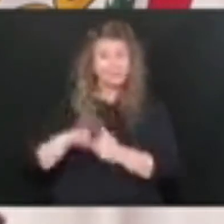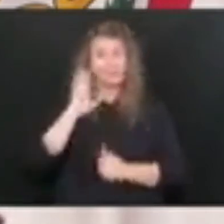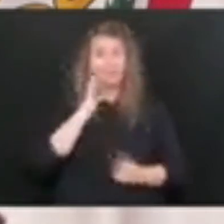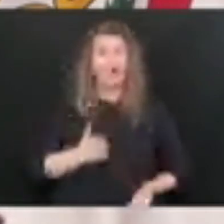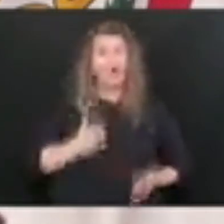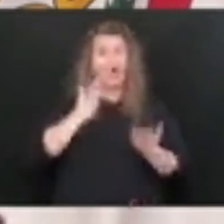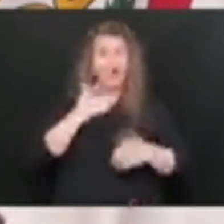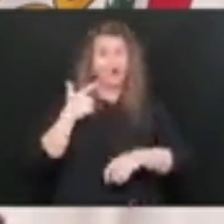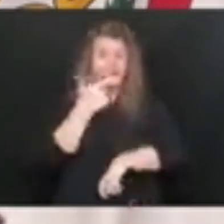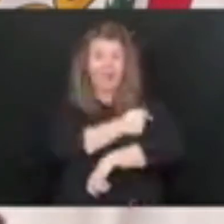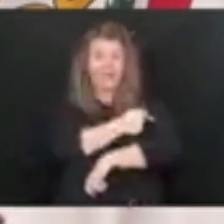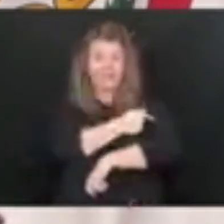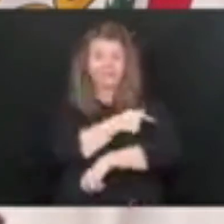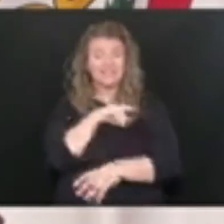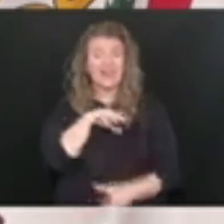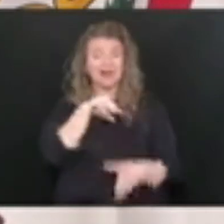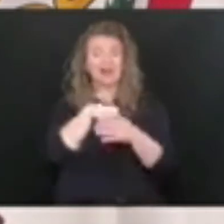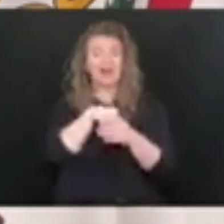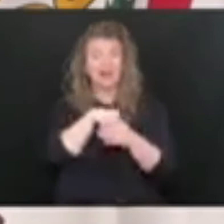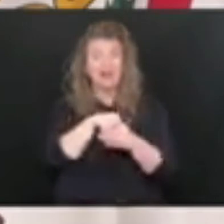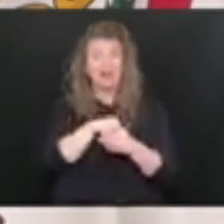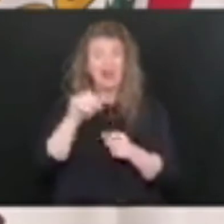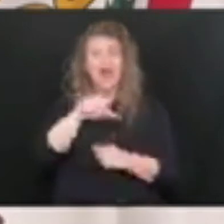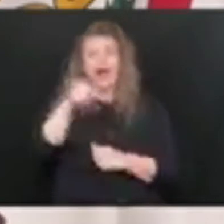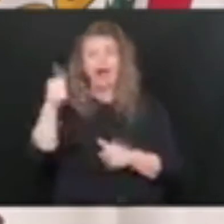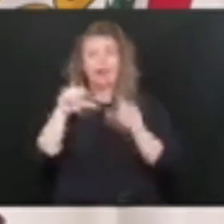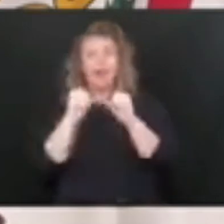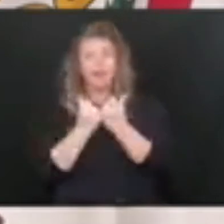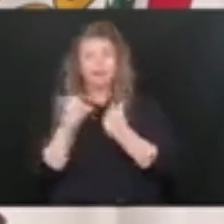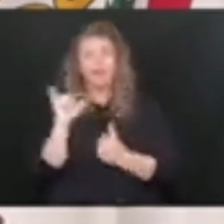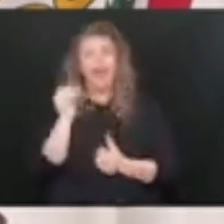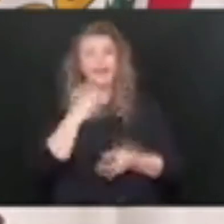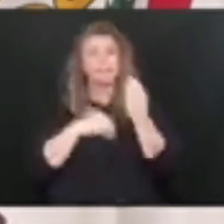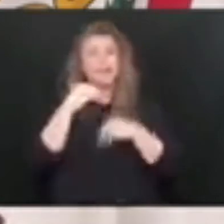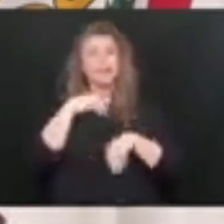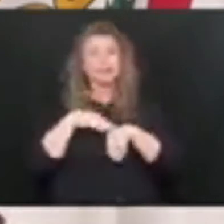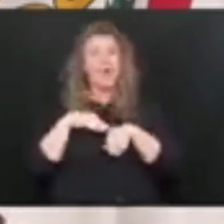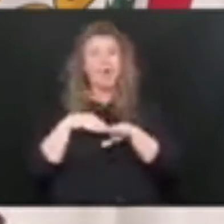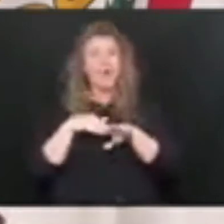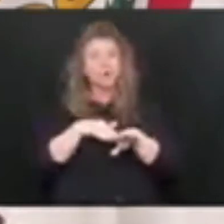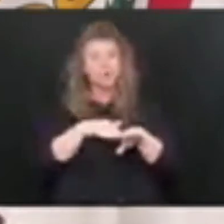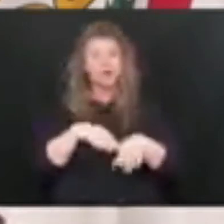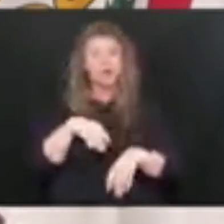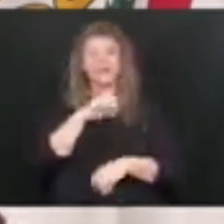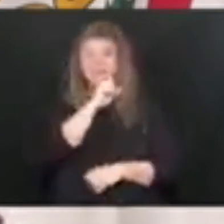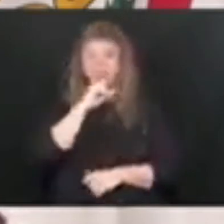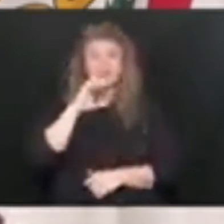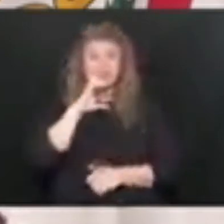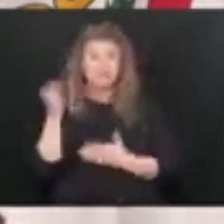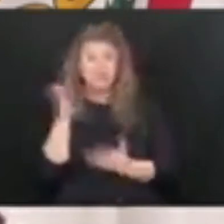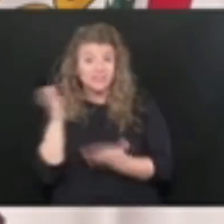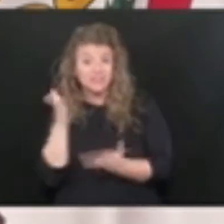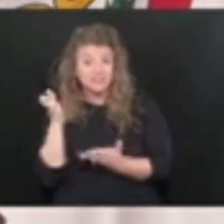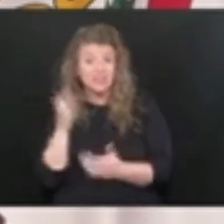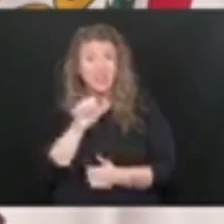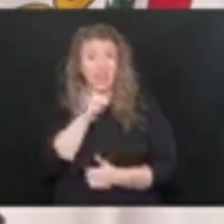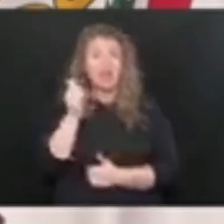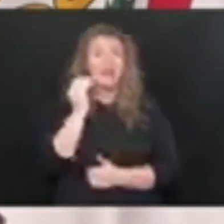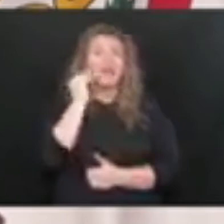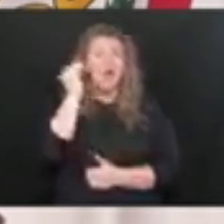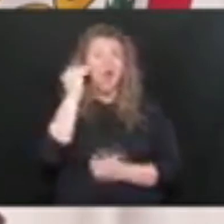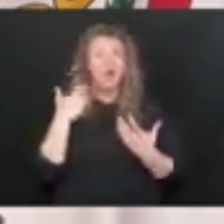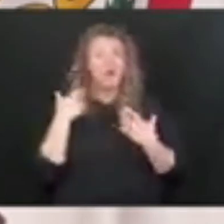by accompanying other agencies like Meals on Wheels, the senior services, and other home